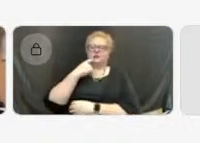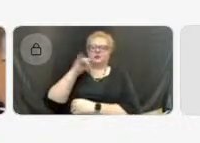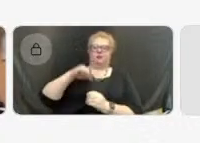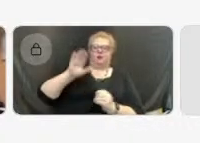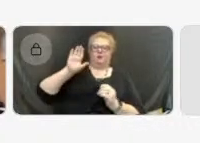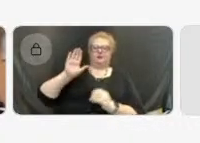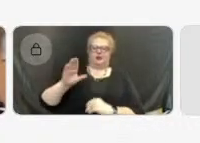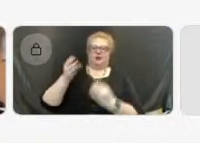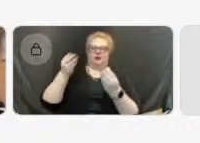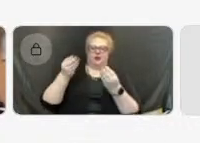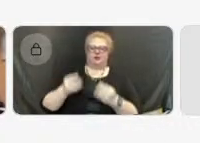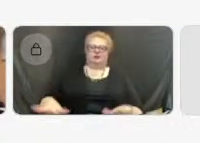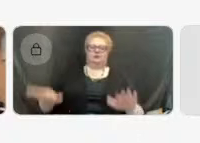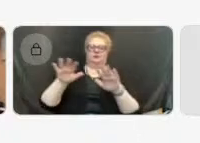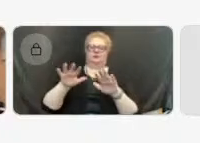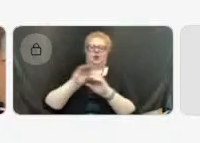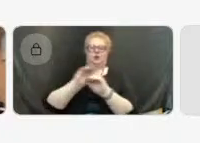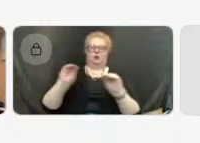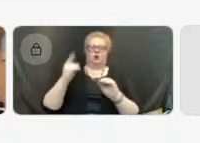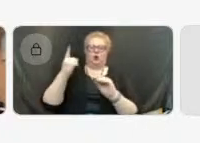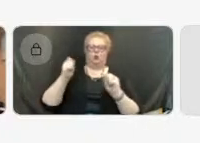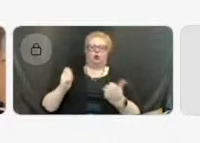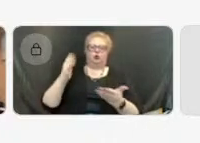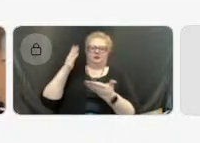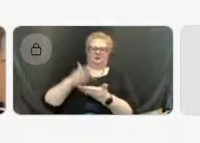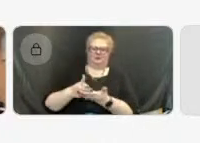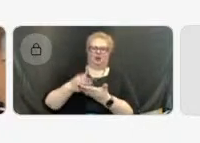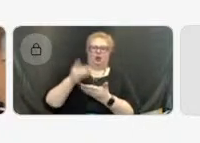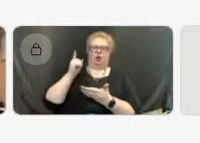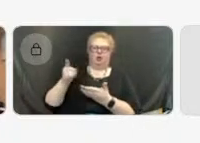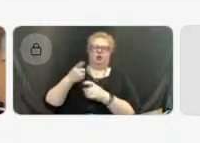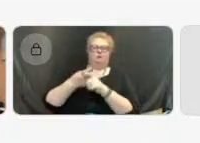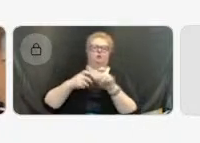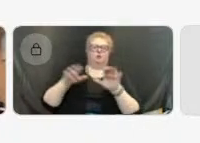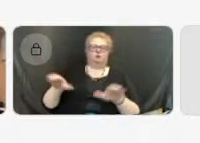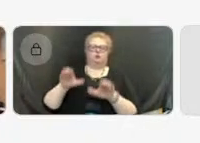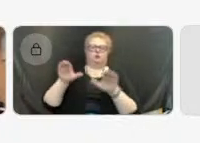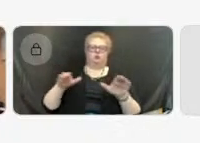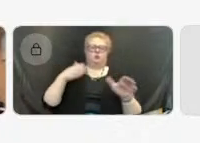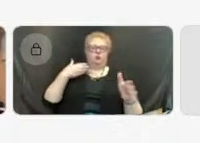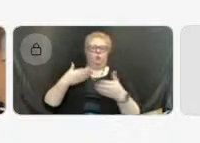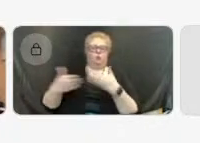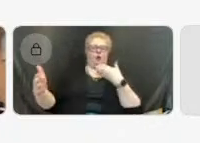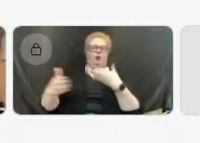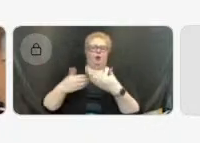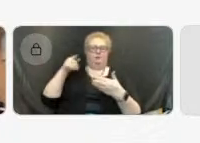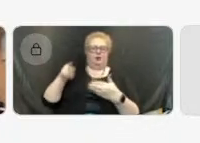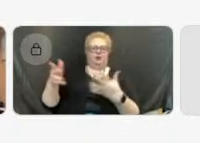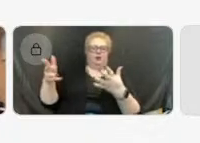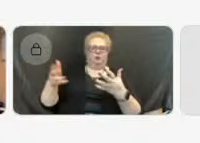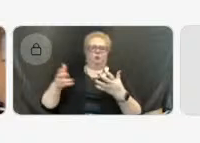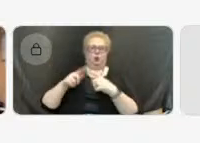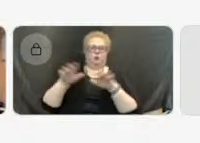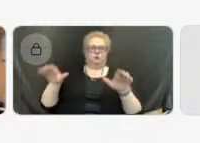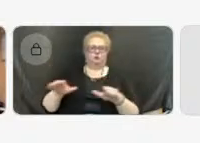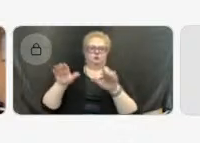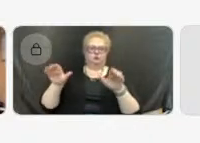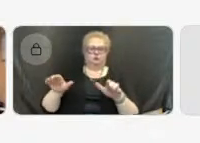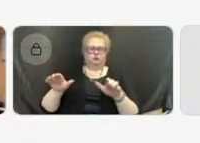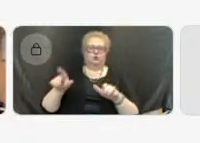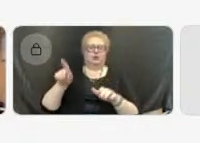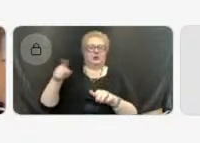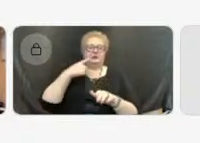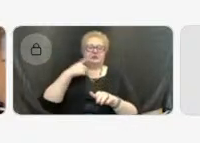and nobody could stop him from doing what he wanted to do with it. He said, "I've met all the requirements,